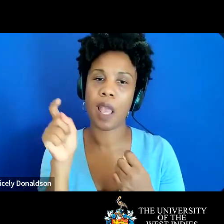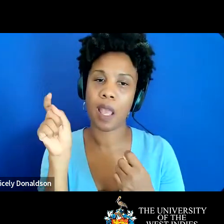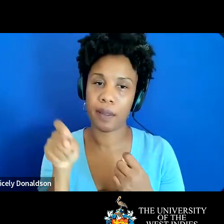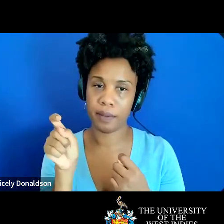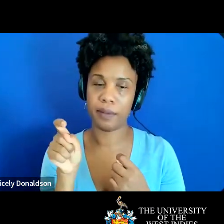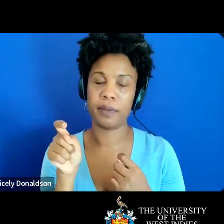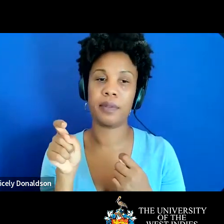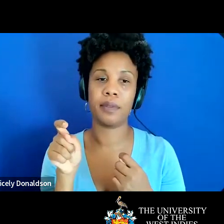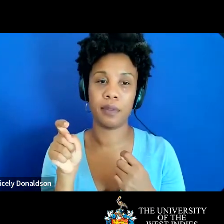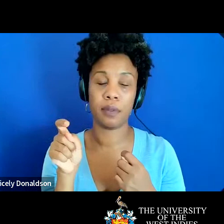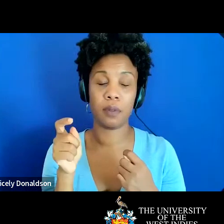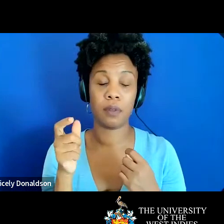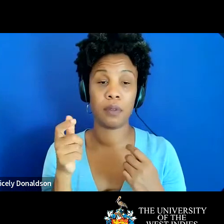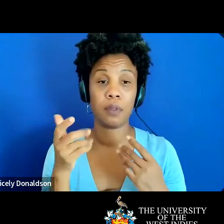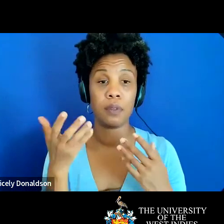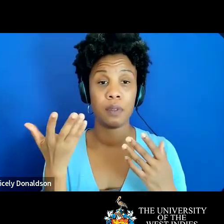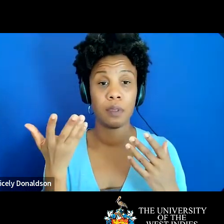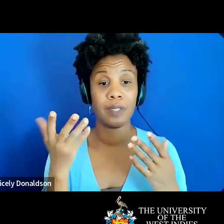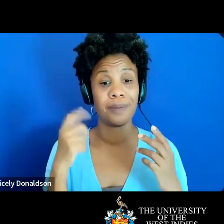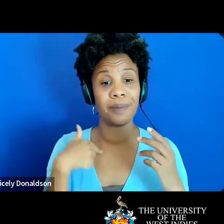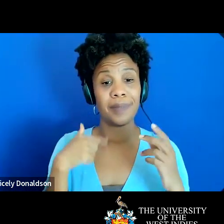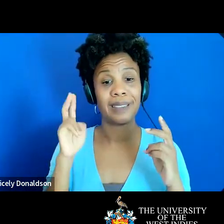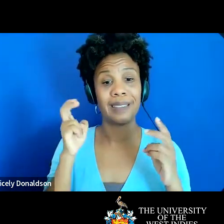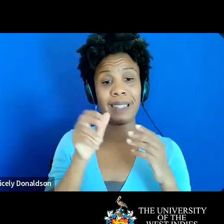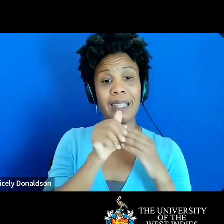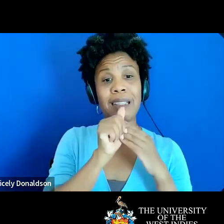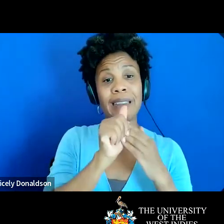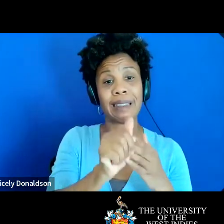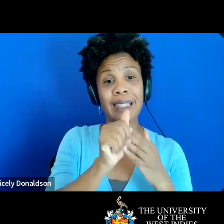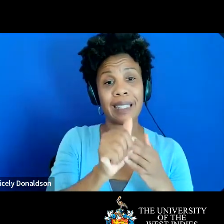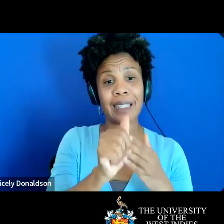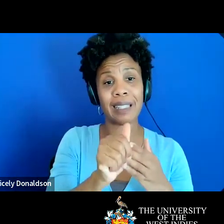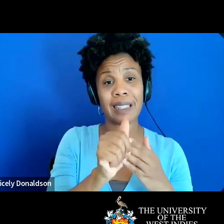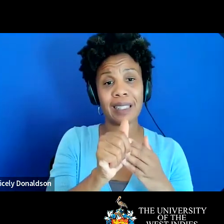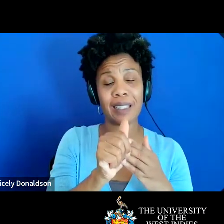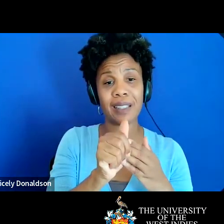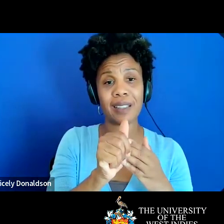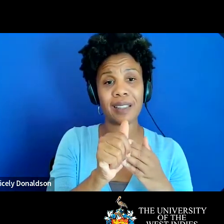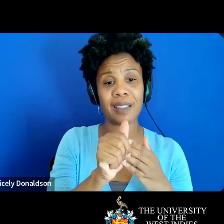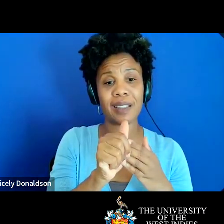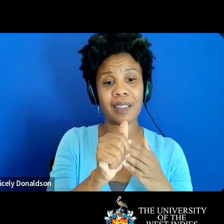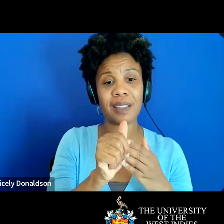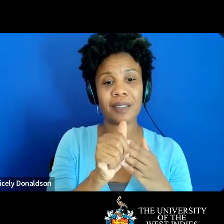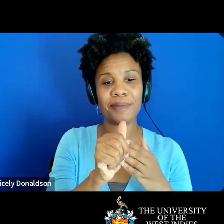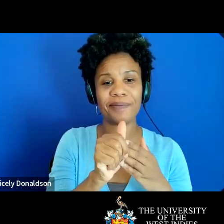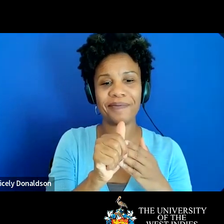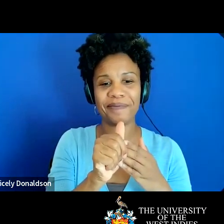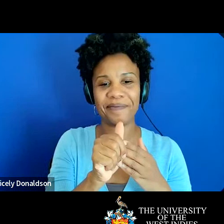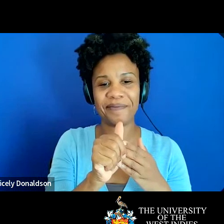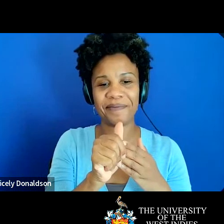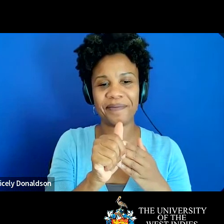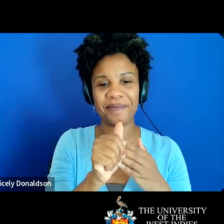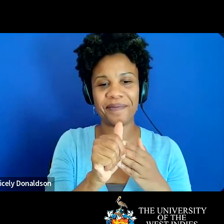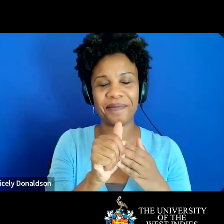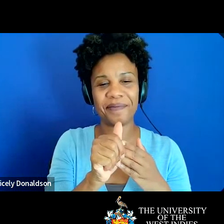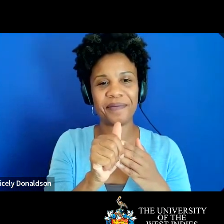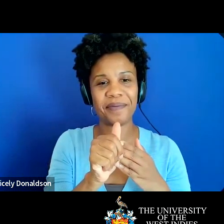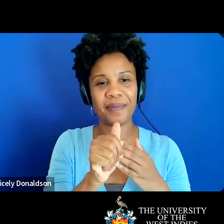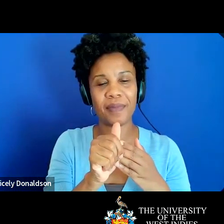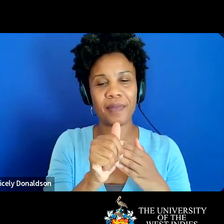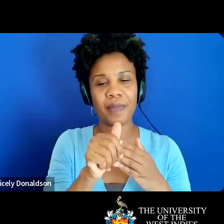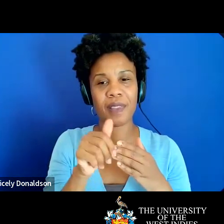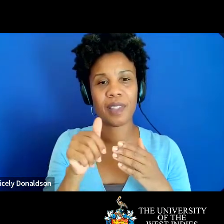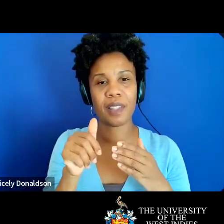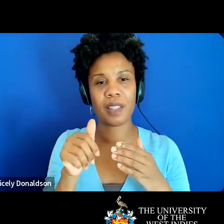And even though I'm leading the team, it is the team that has to be